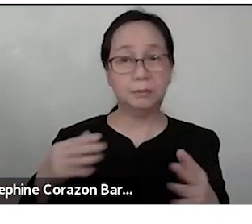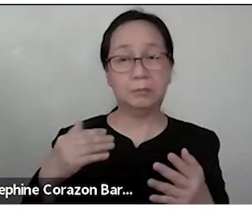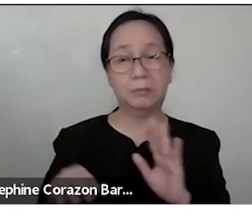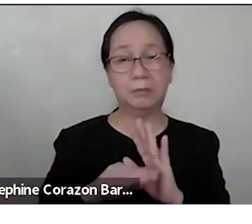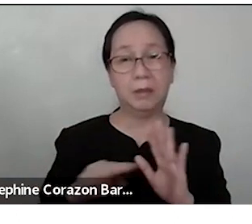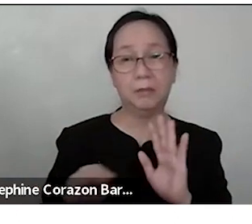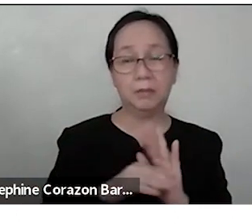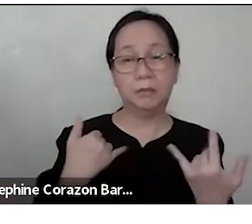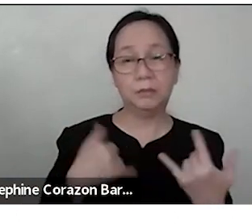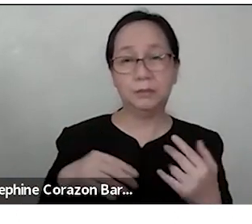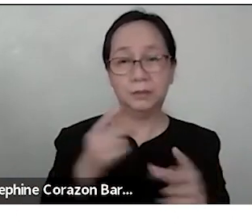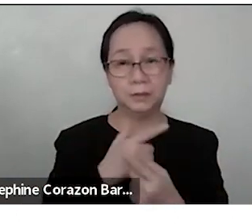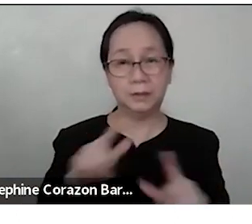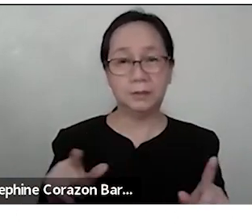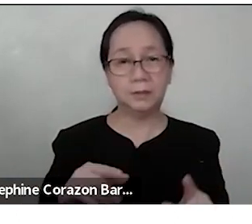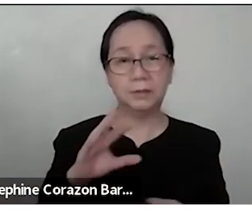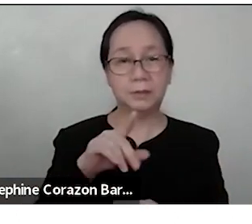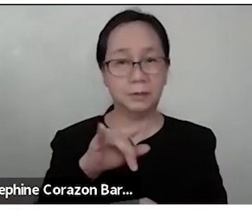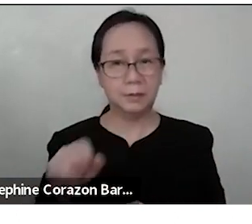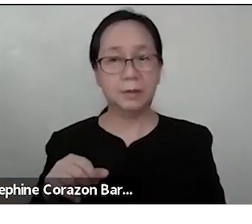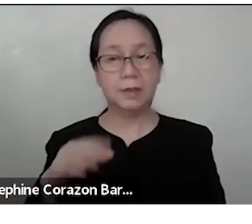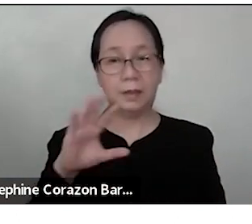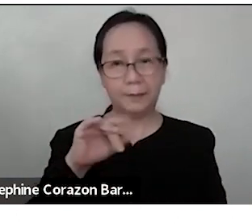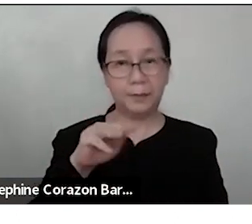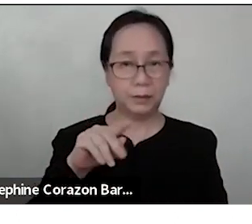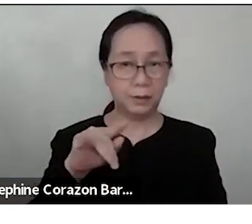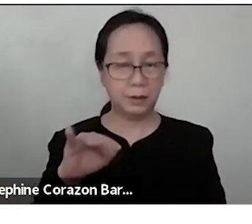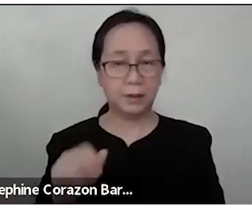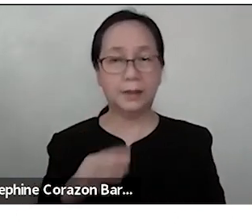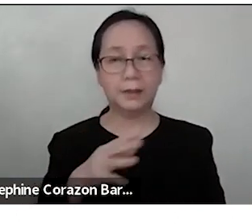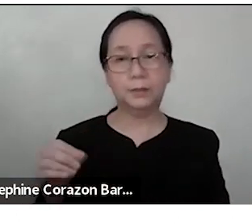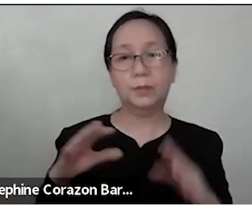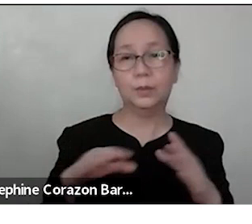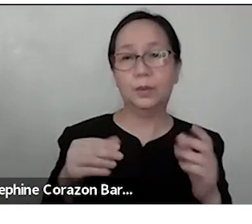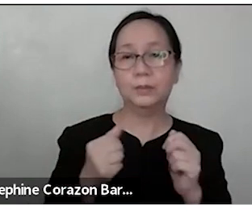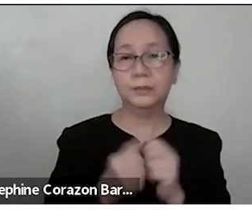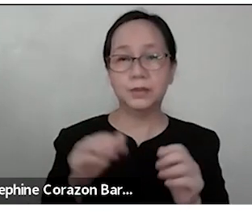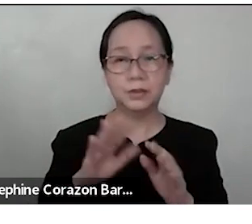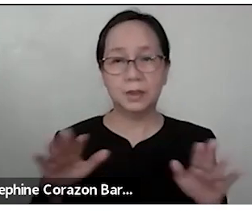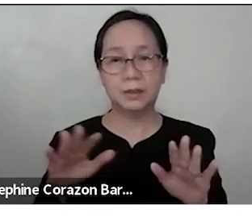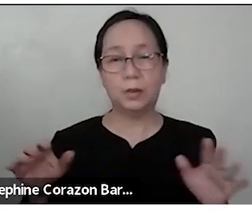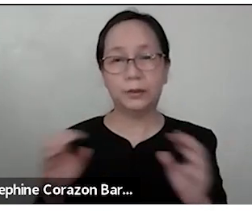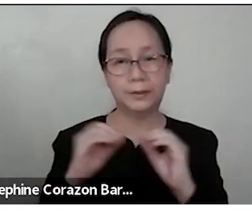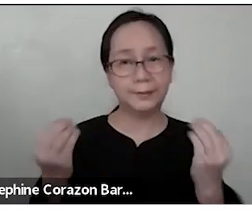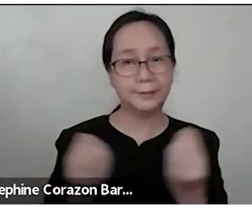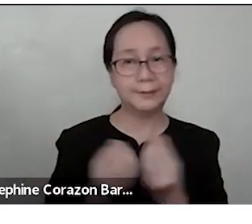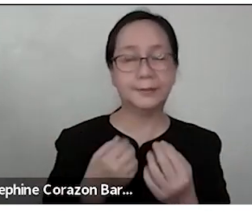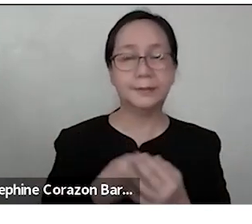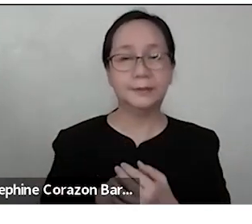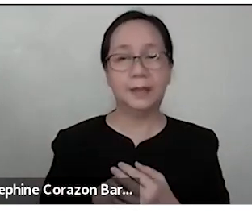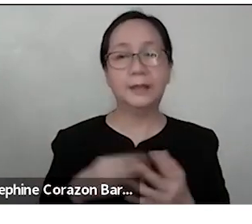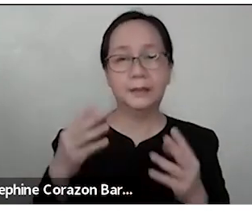our member organization, Child Rights Coalition Cambodia or CRC Cambodia, worked with child-led groups in organizing the event.